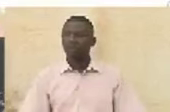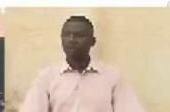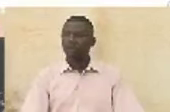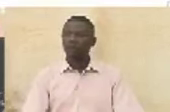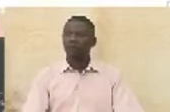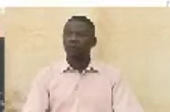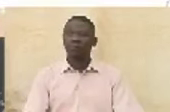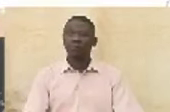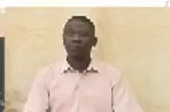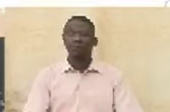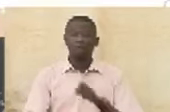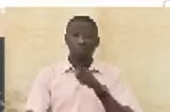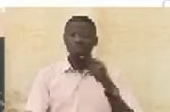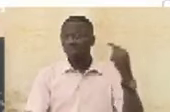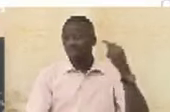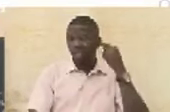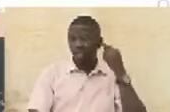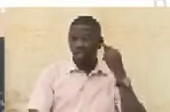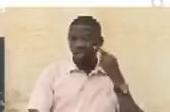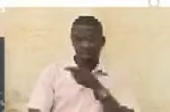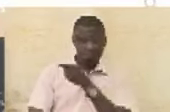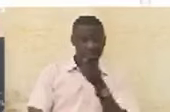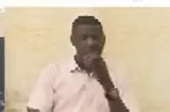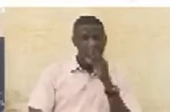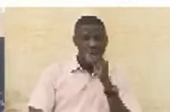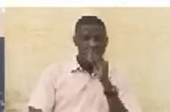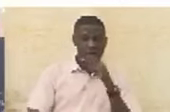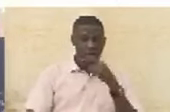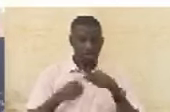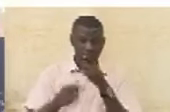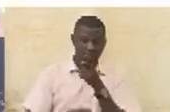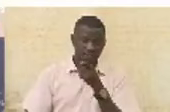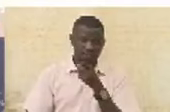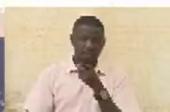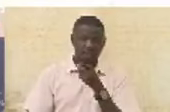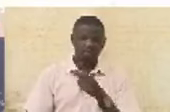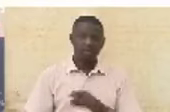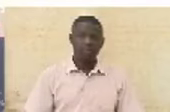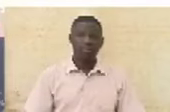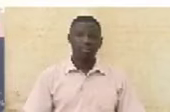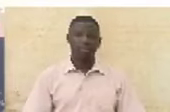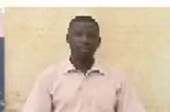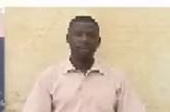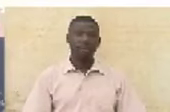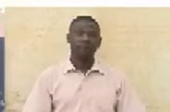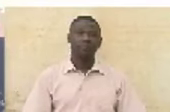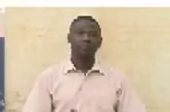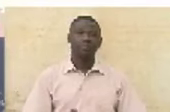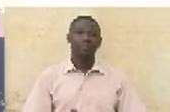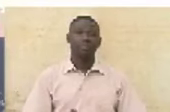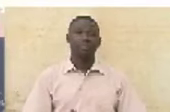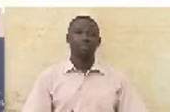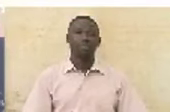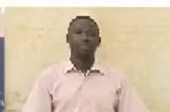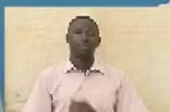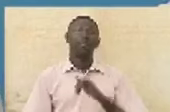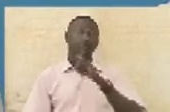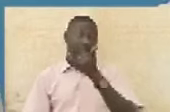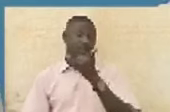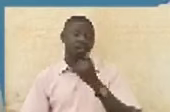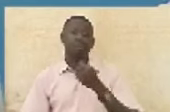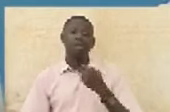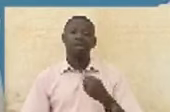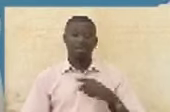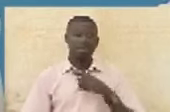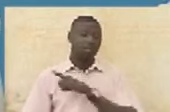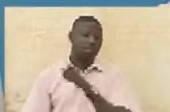Did you hear them say that? Fo ya mole bo fo kan ko buale mba hai ba ko ta bua mutaro. Yes, they